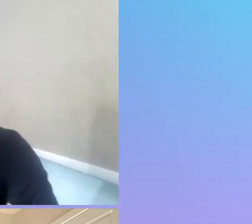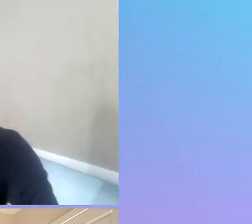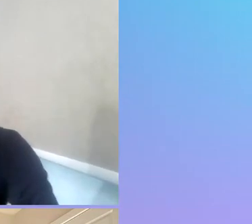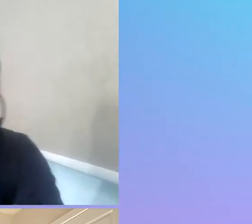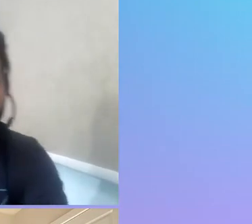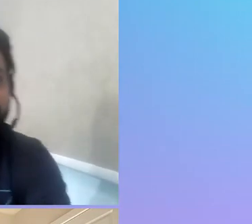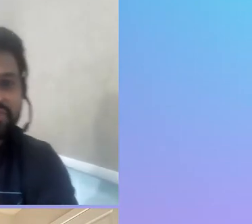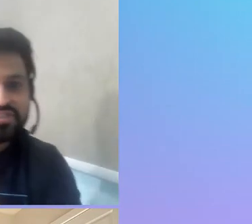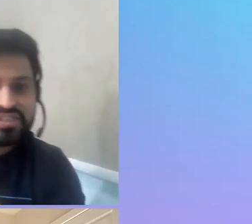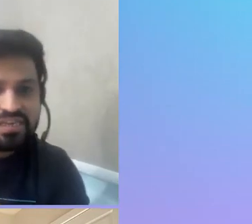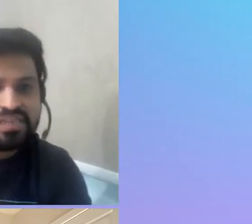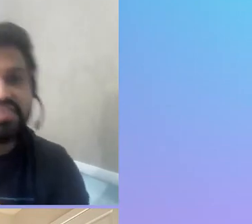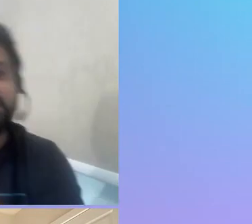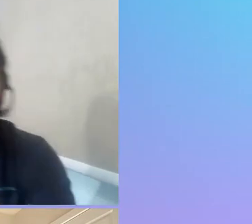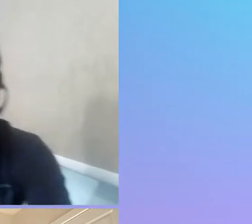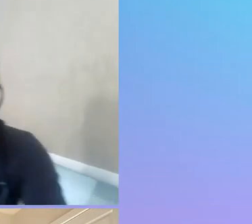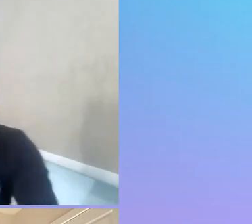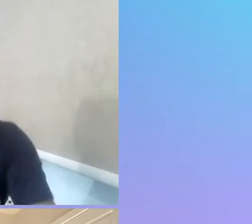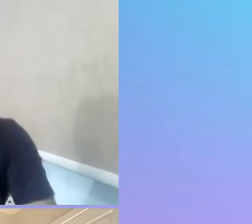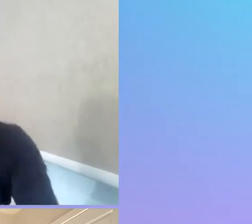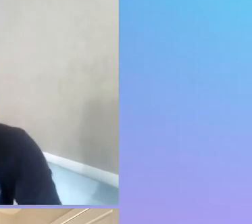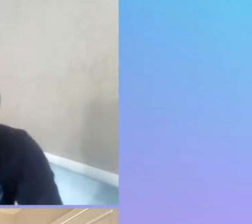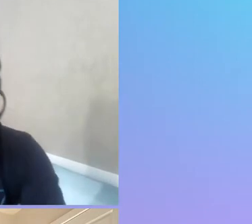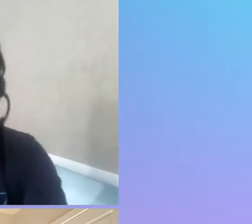So the very first question is